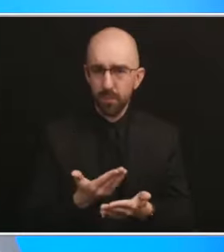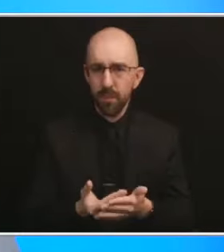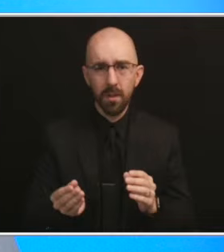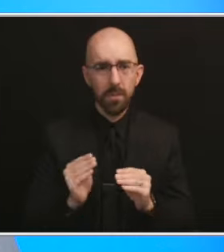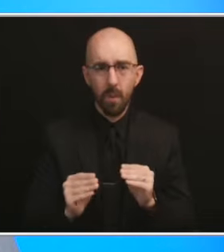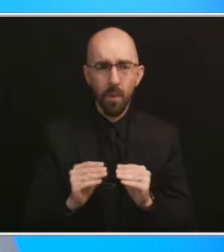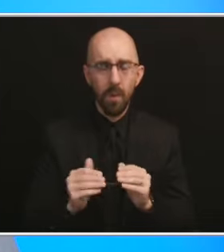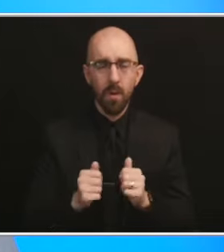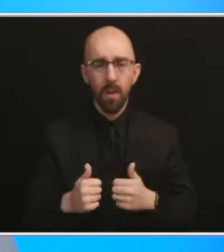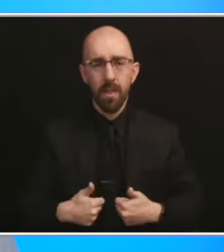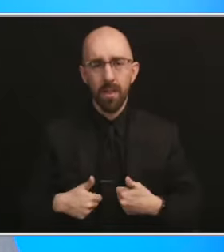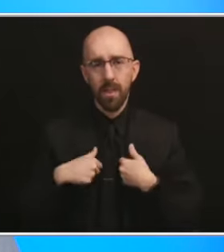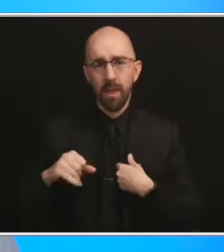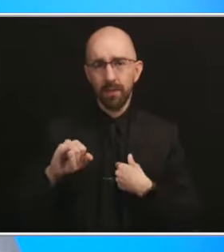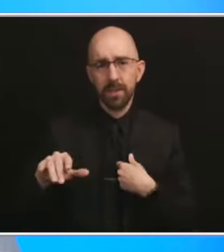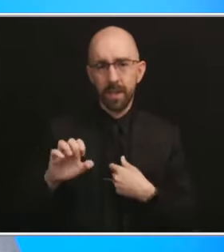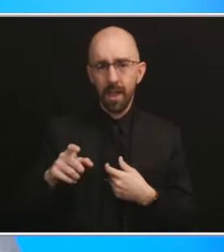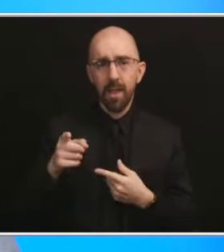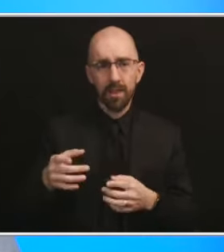had, it's definitely,